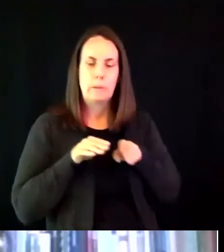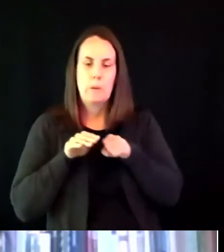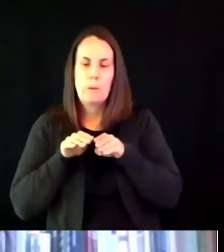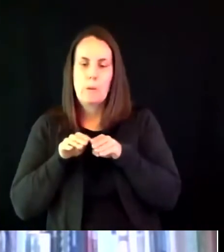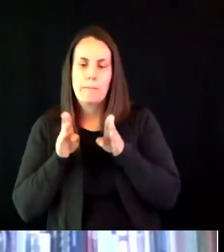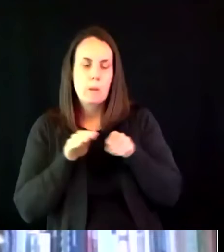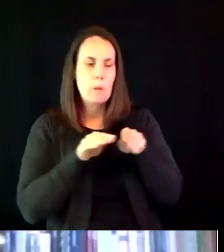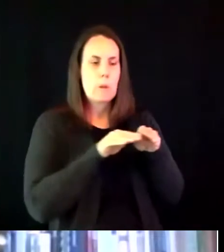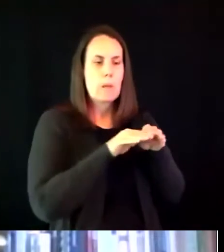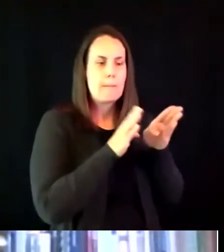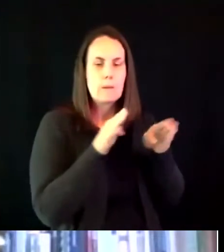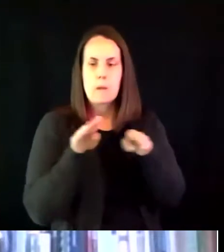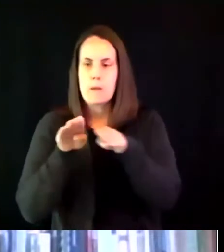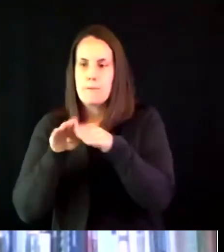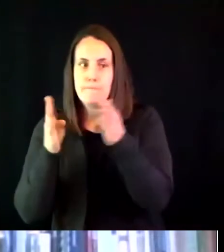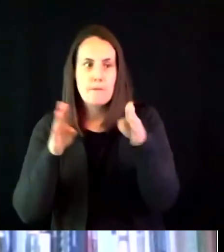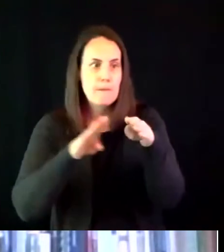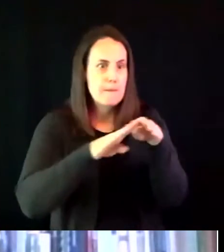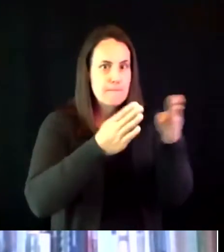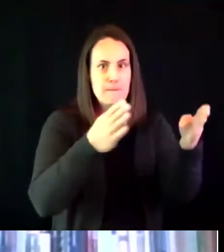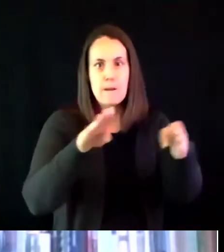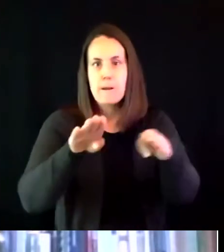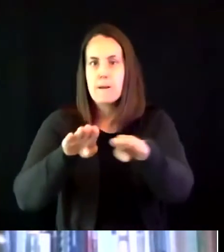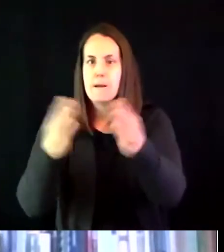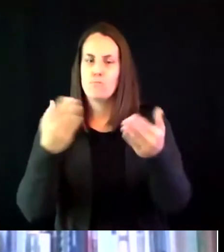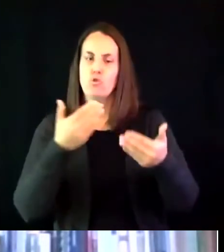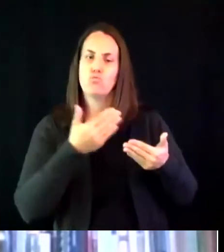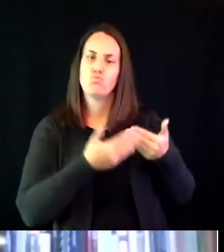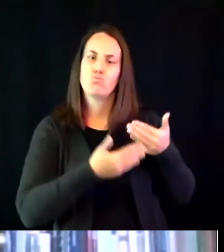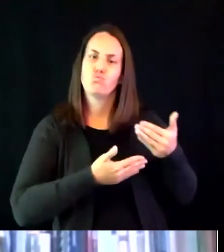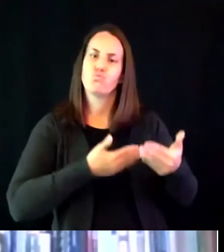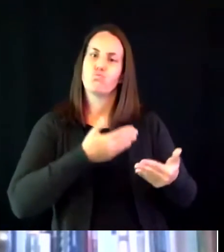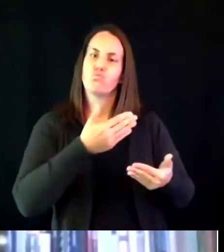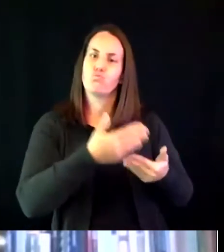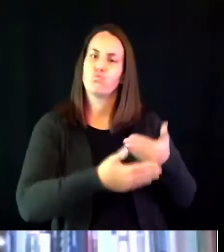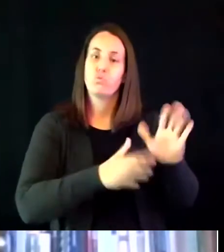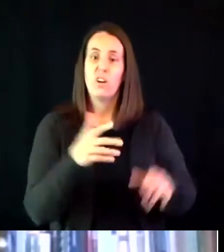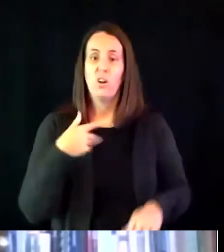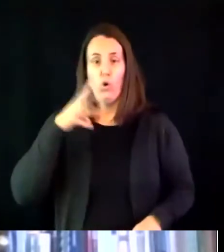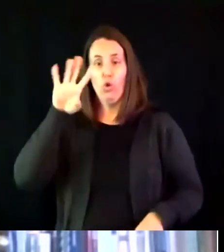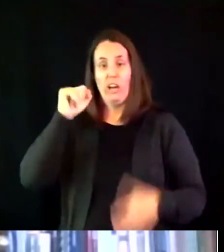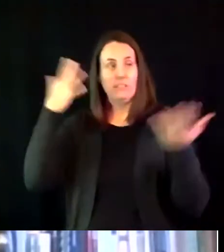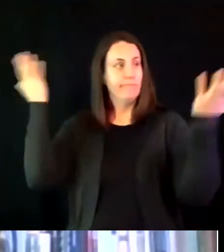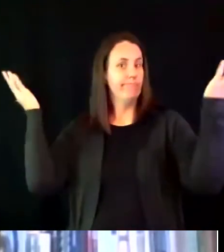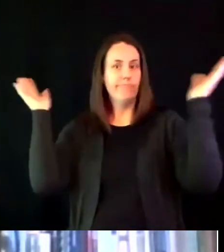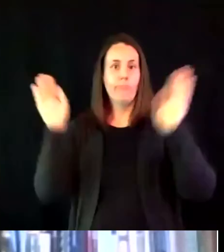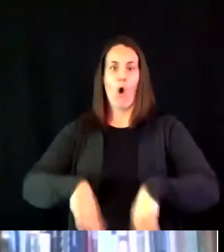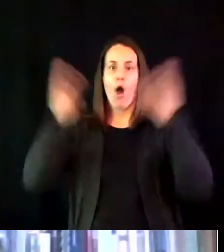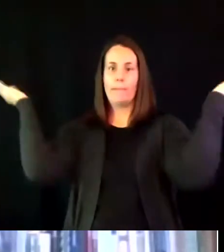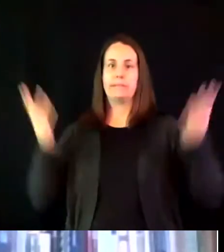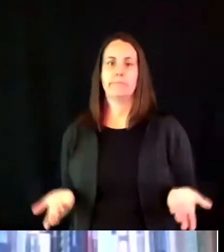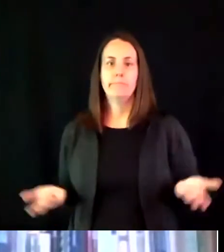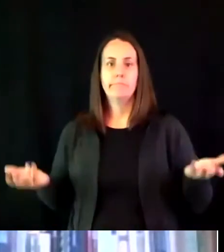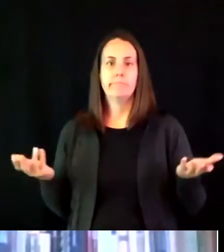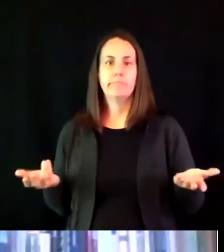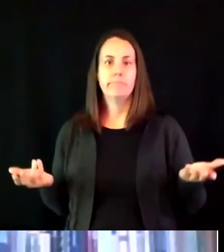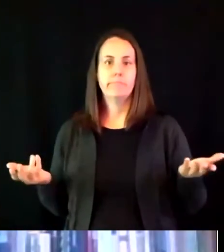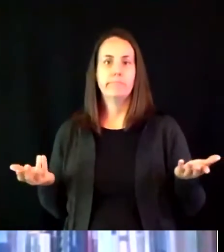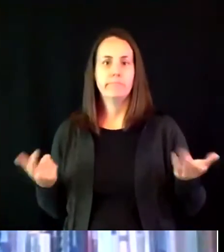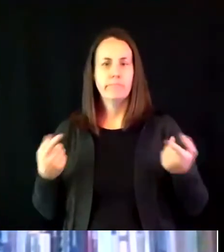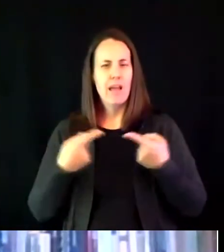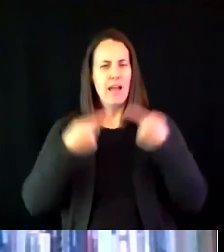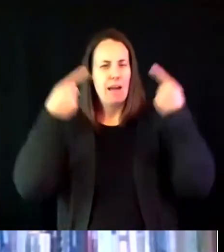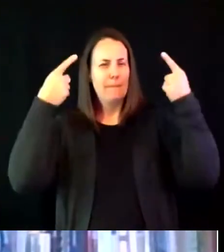openings over the summer, and that step by step opened up their state, and thus were able to